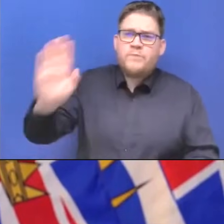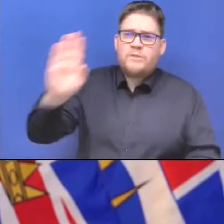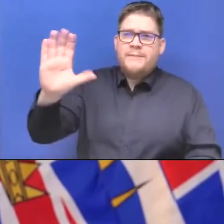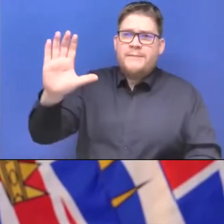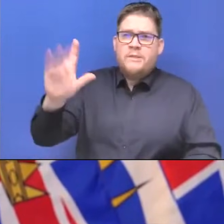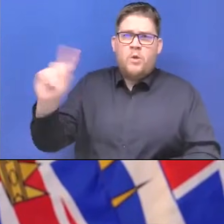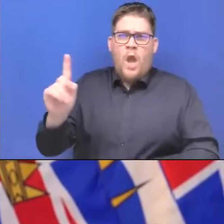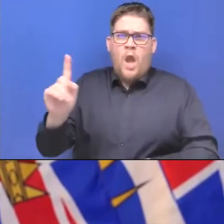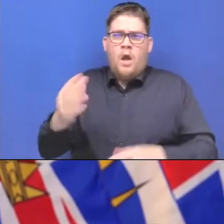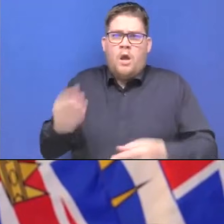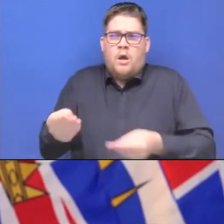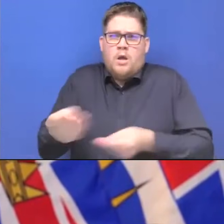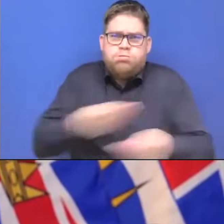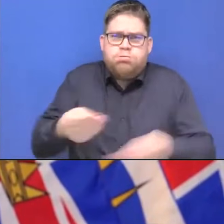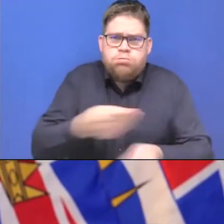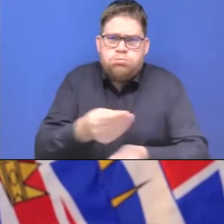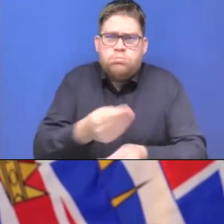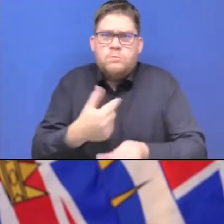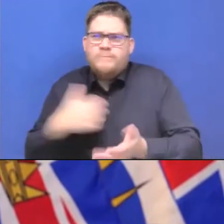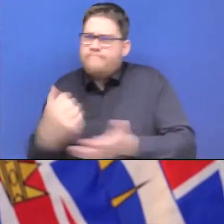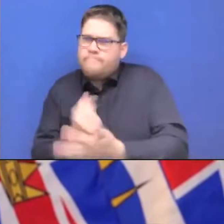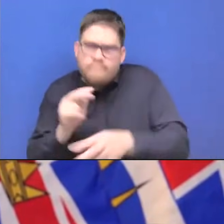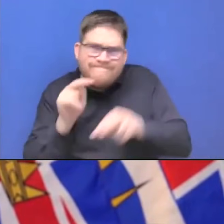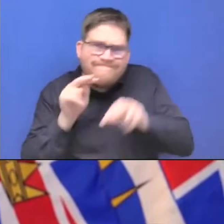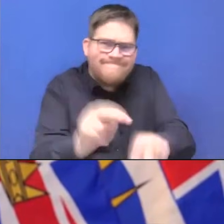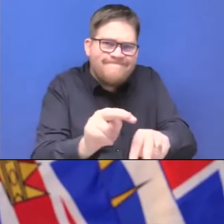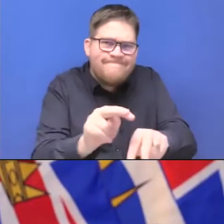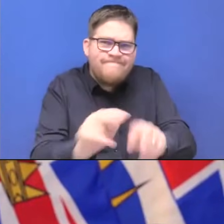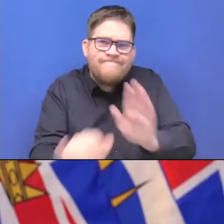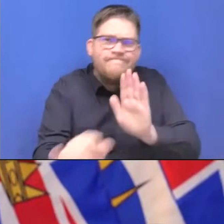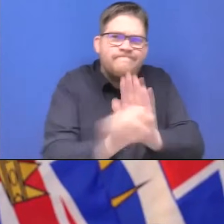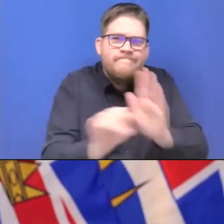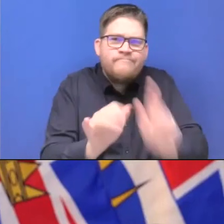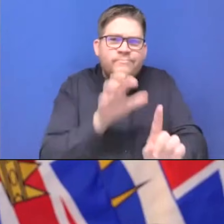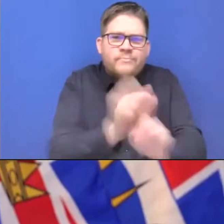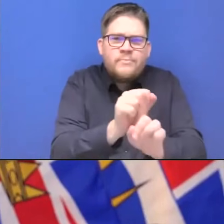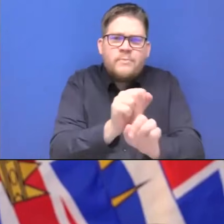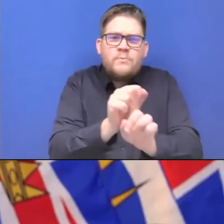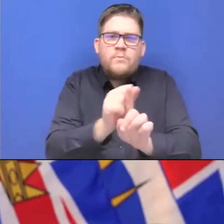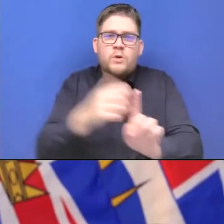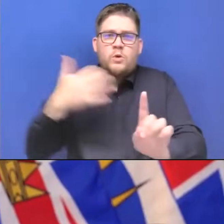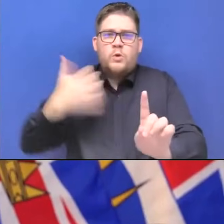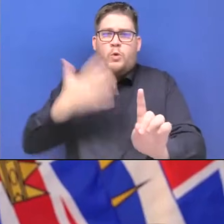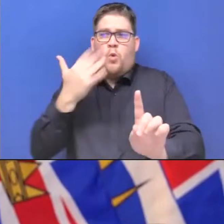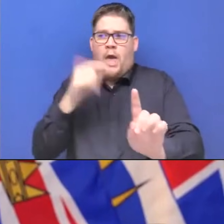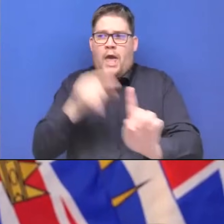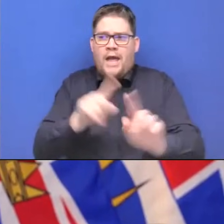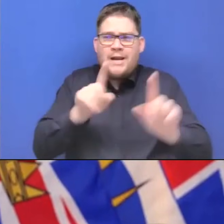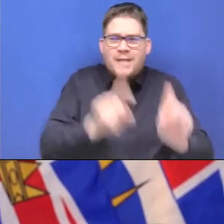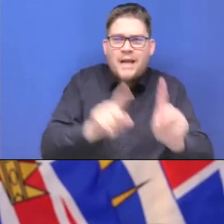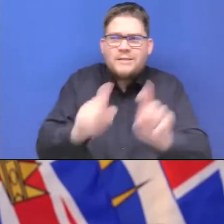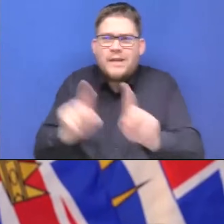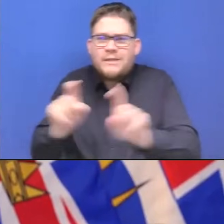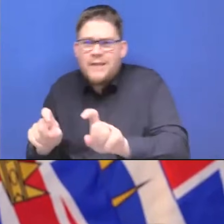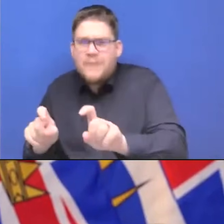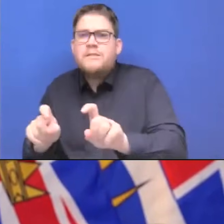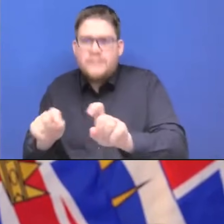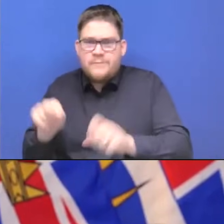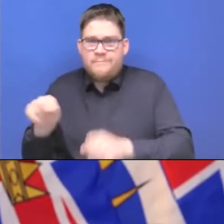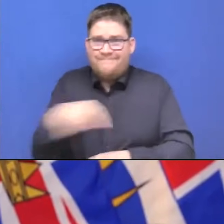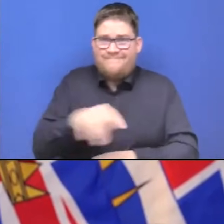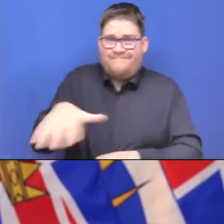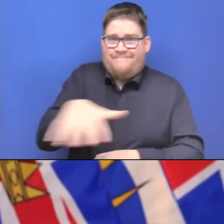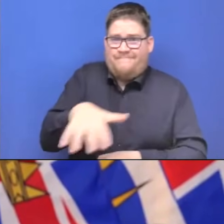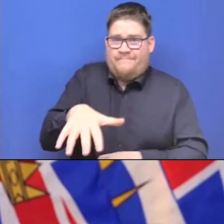cases because we do a lot more testing around a community or a facility where an outbreak is happening, and who is being